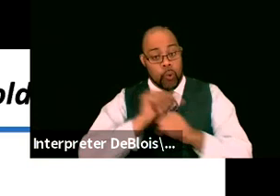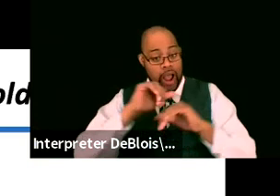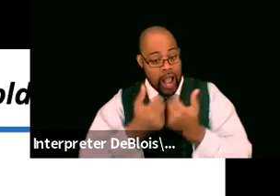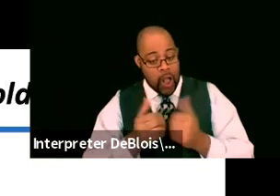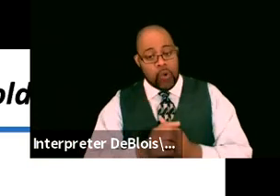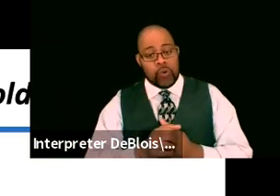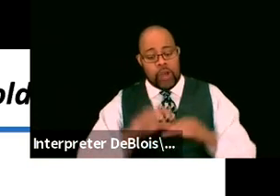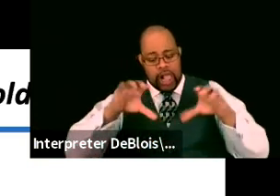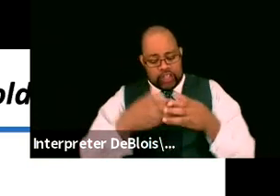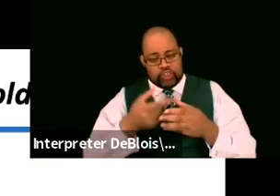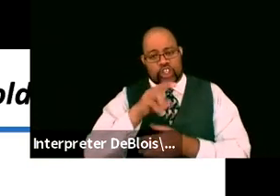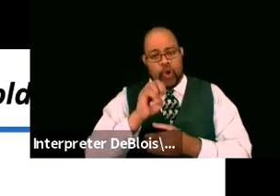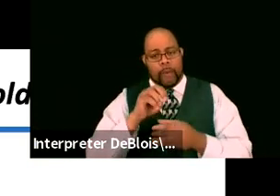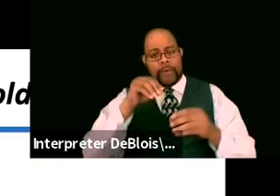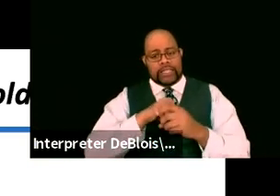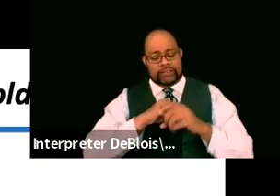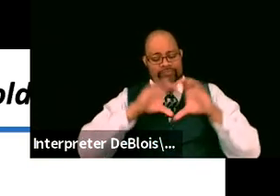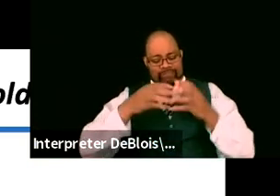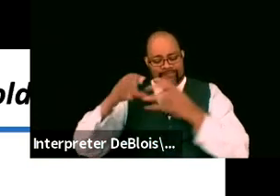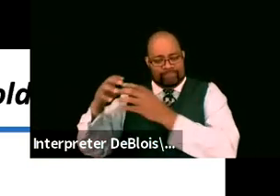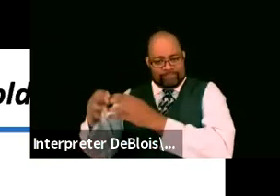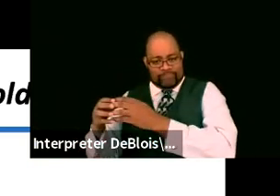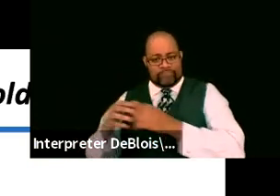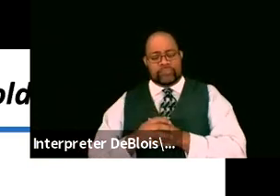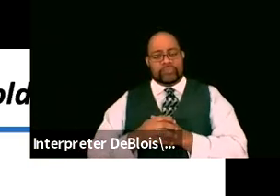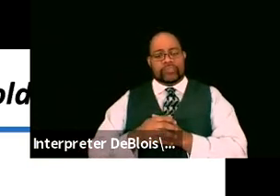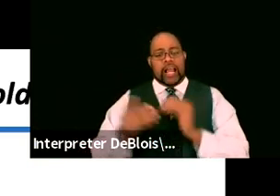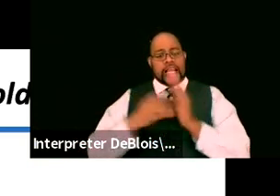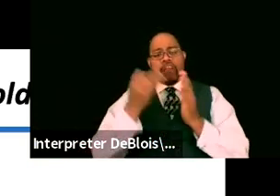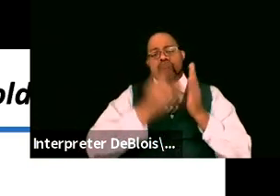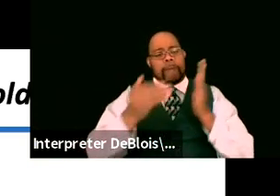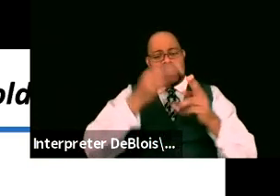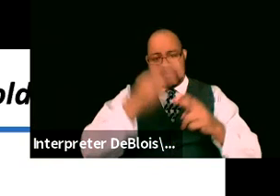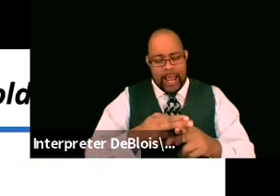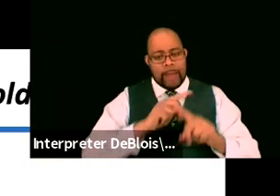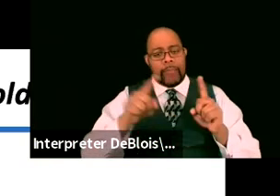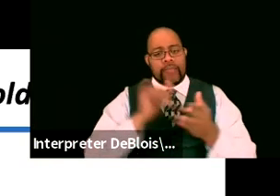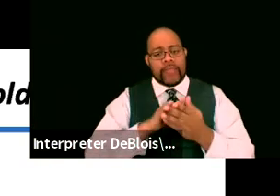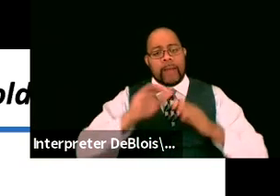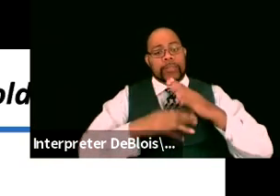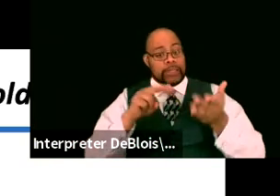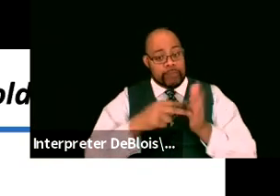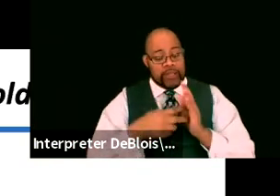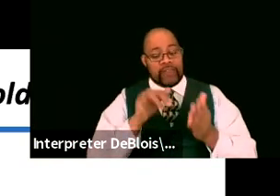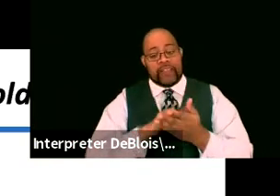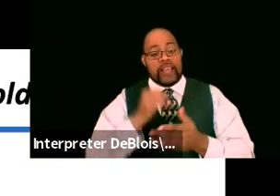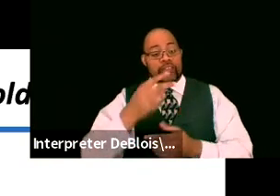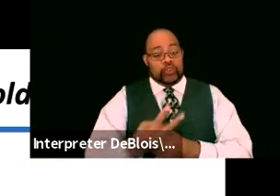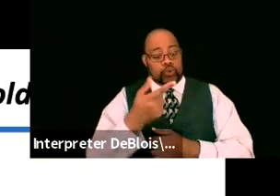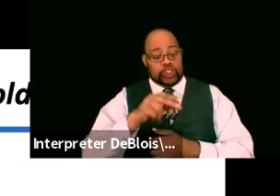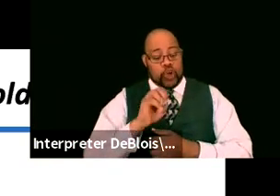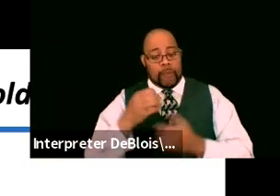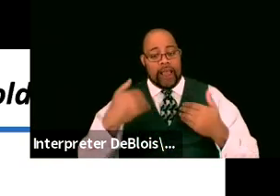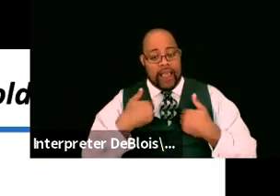essentially clustering genomes in terms of their nucleotide identity. Again, just repeating the name, but what that basically means is that if 2 genomes